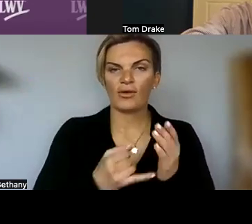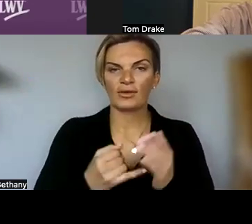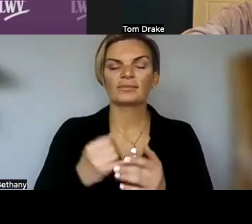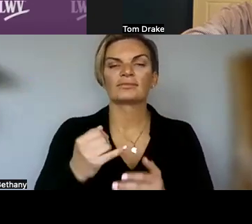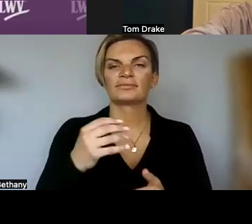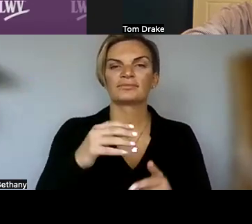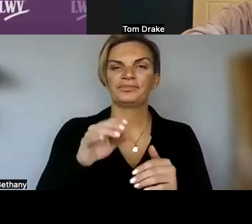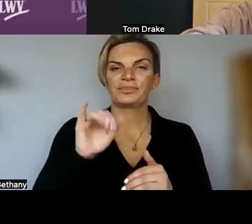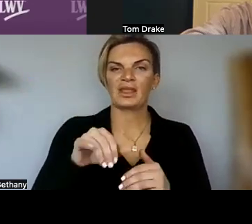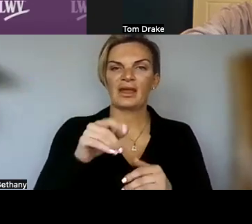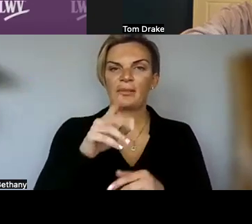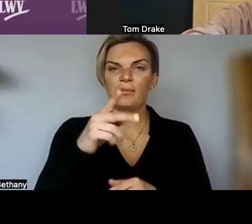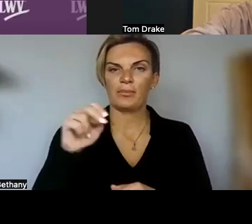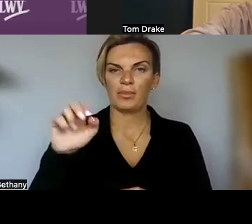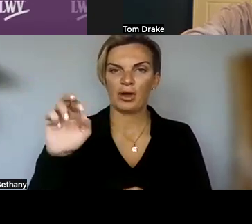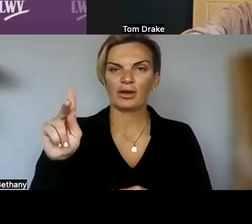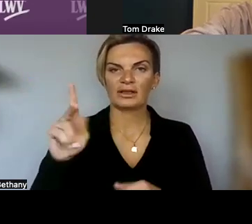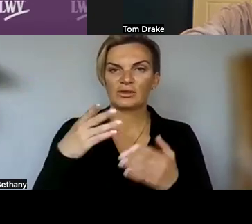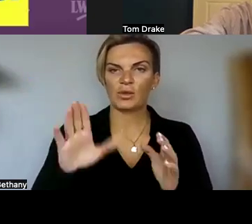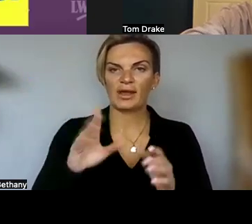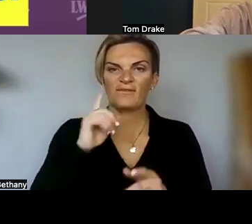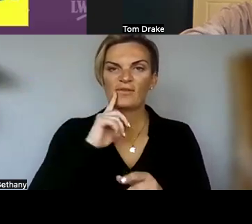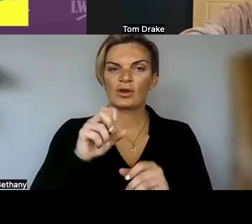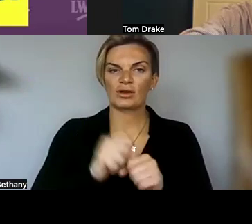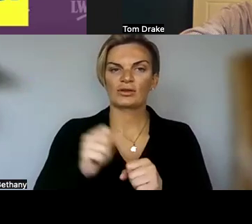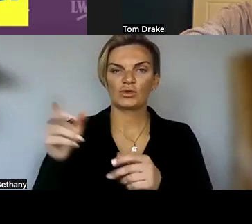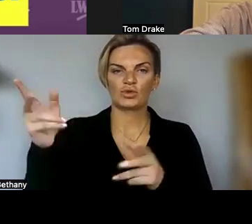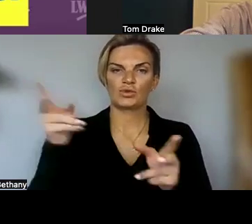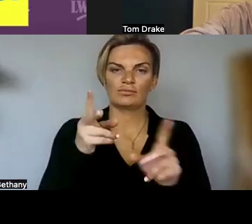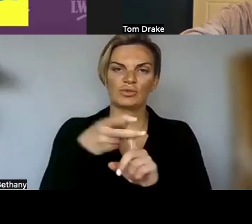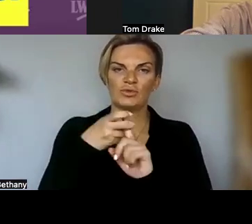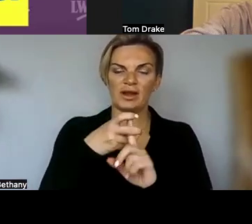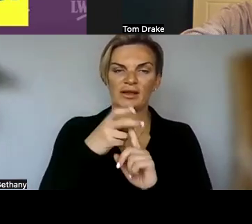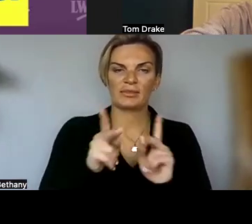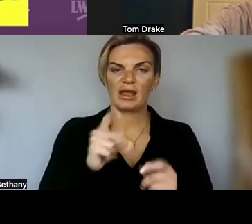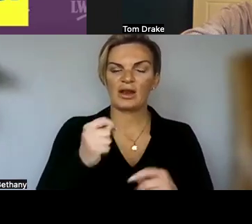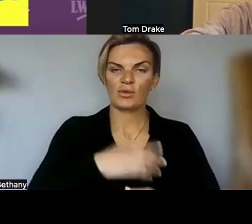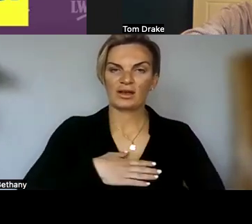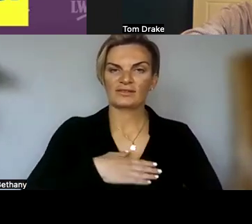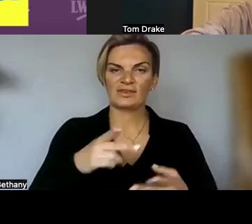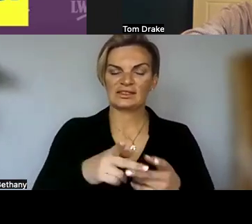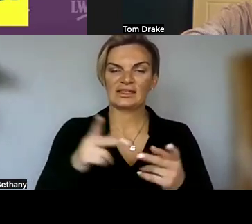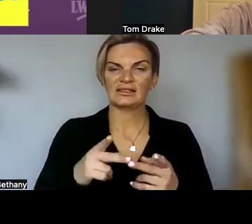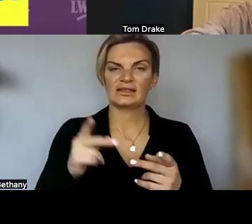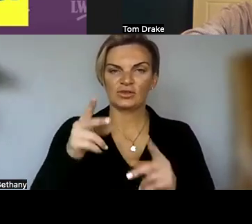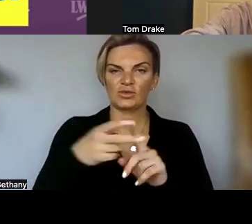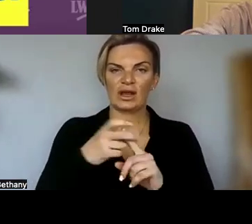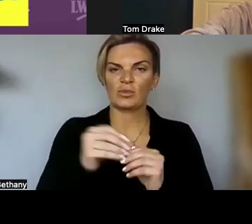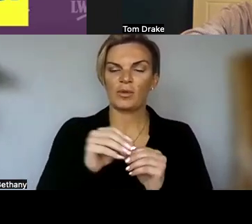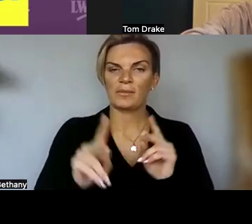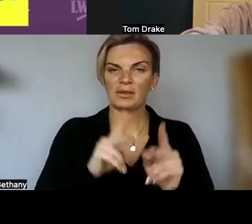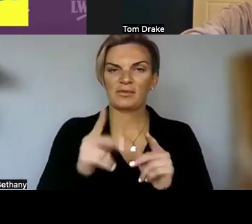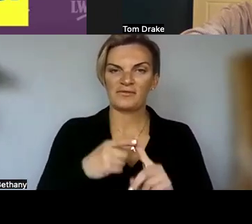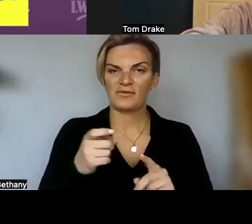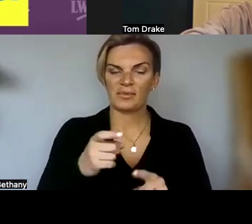as a way to attract, both with the public art and with recreational facilities, a way to attract more visitors to the village. And then